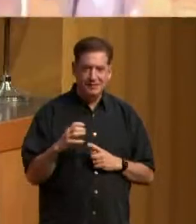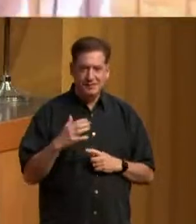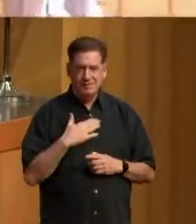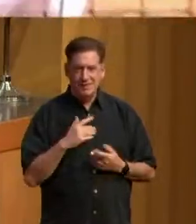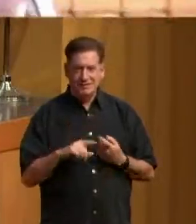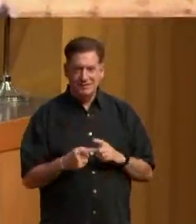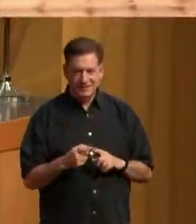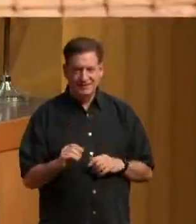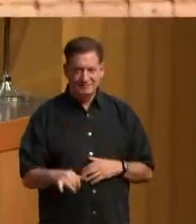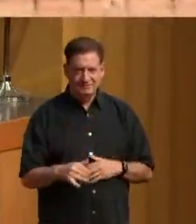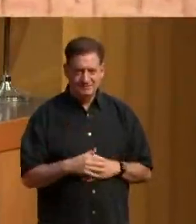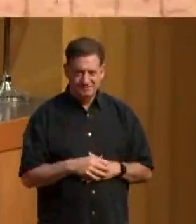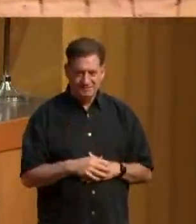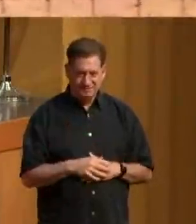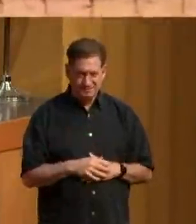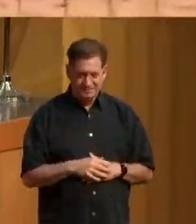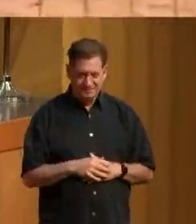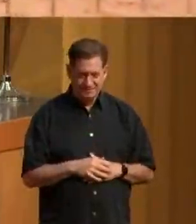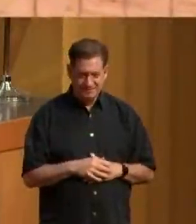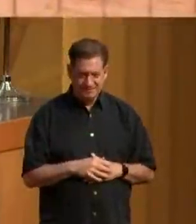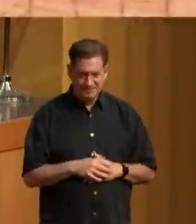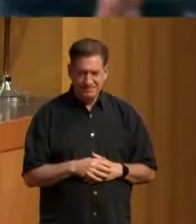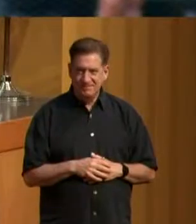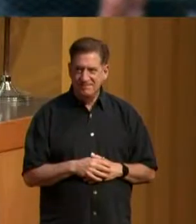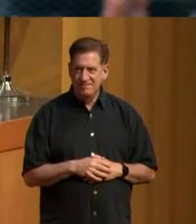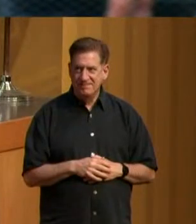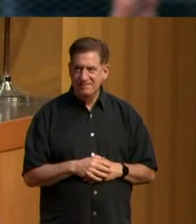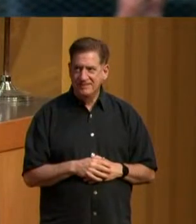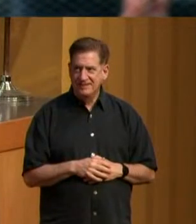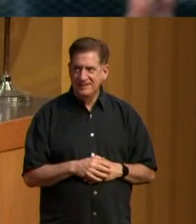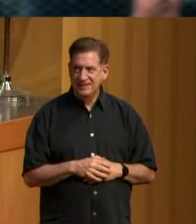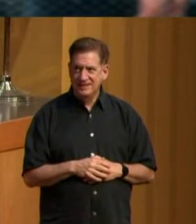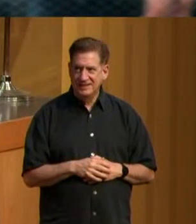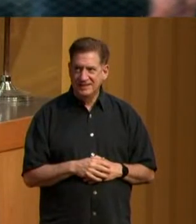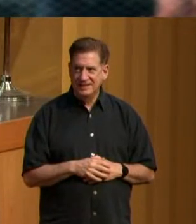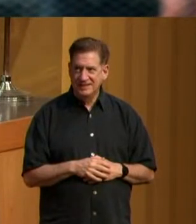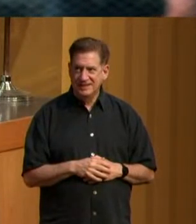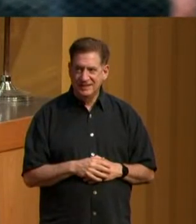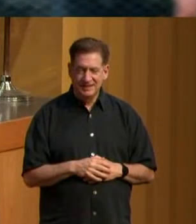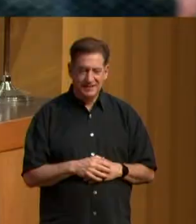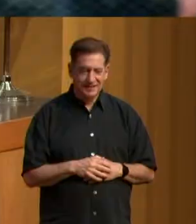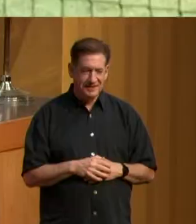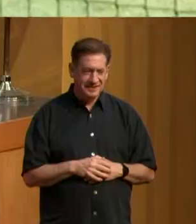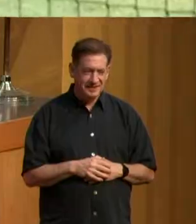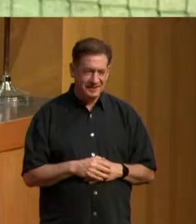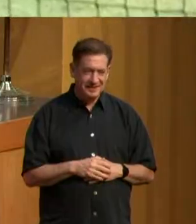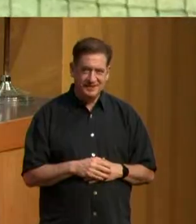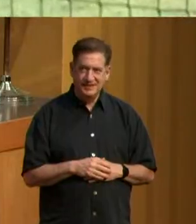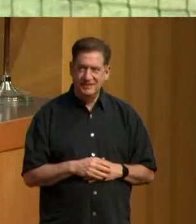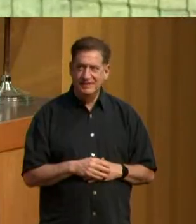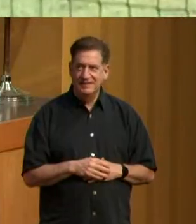and we'll keep on fighting till the end.